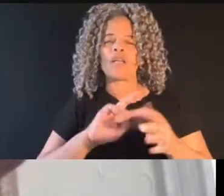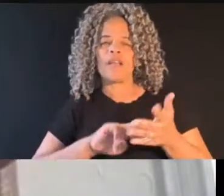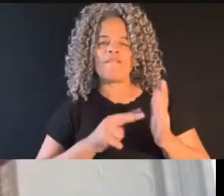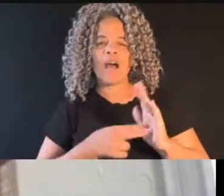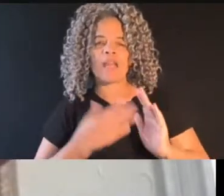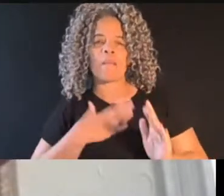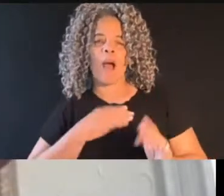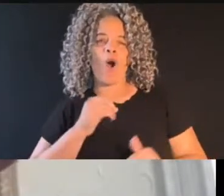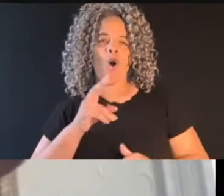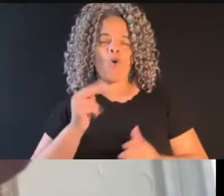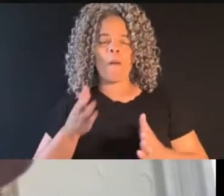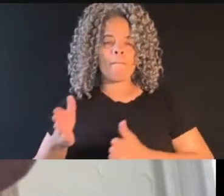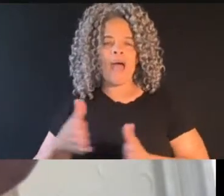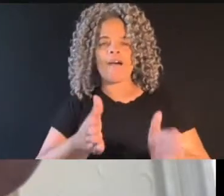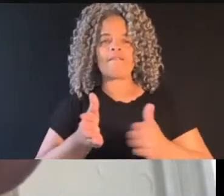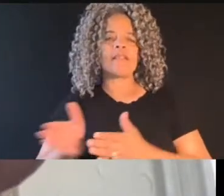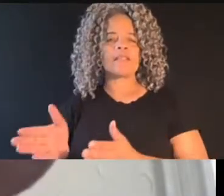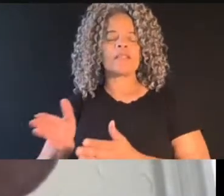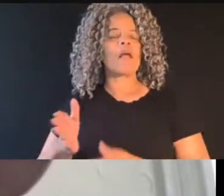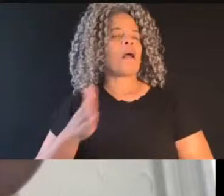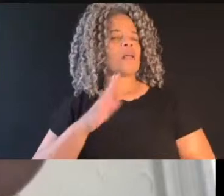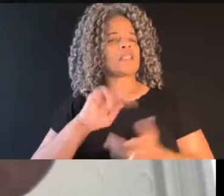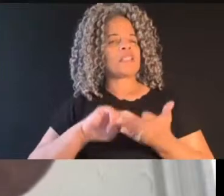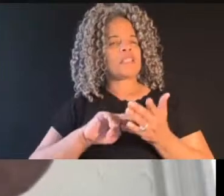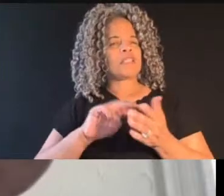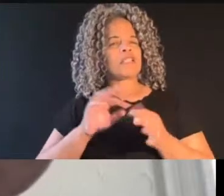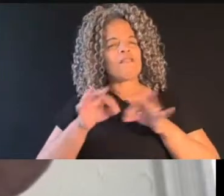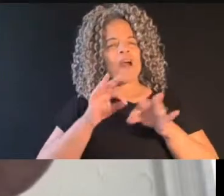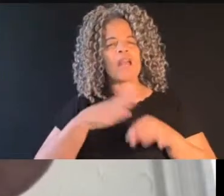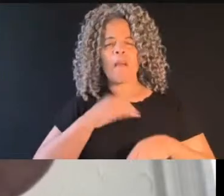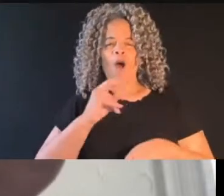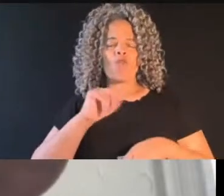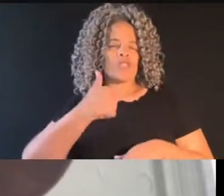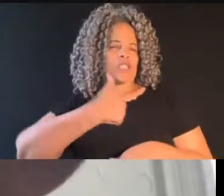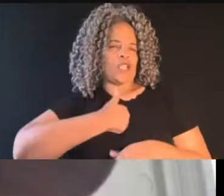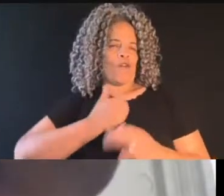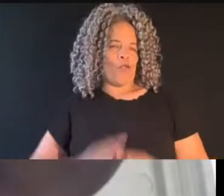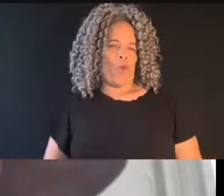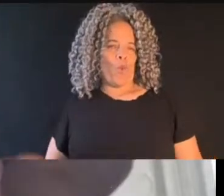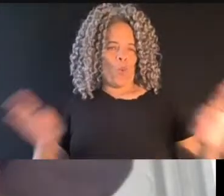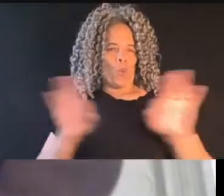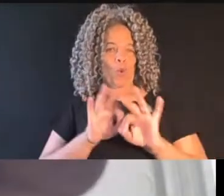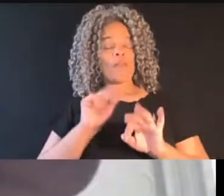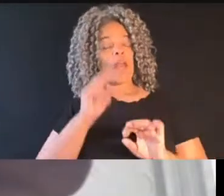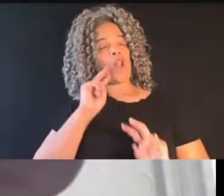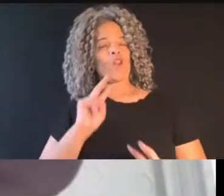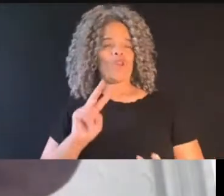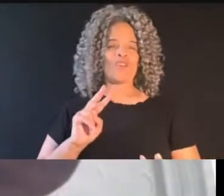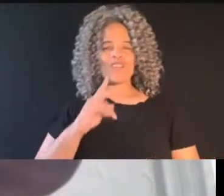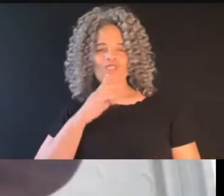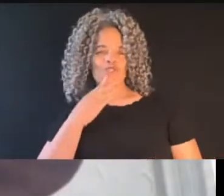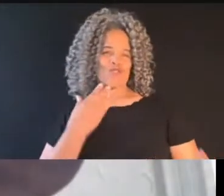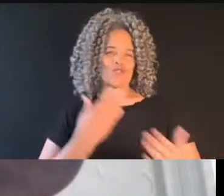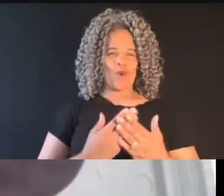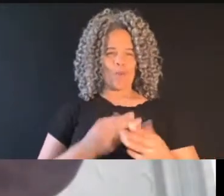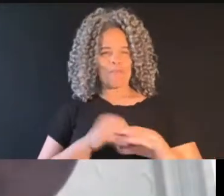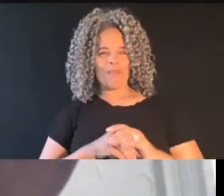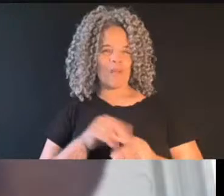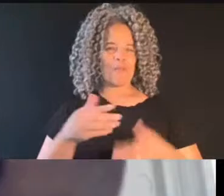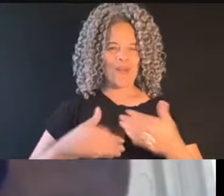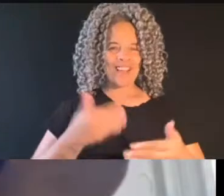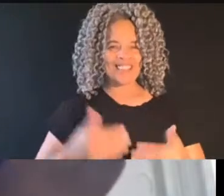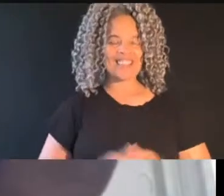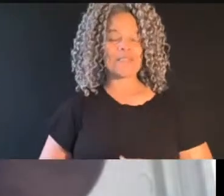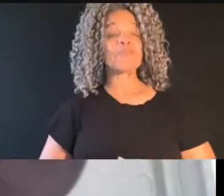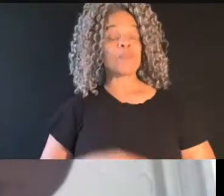own path, defining my own self-worth, and just looking dope in the process. I mean,